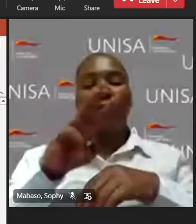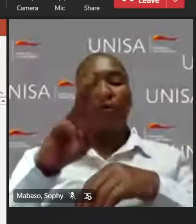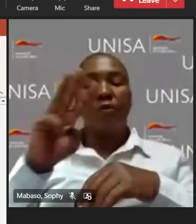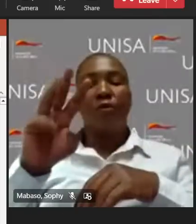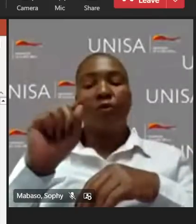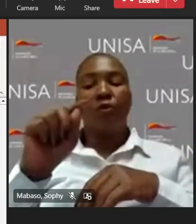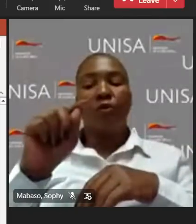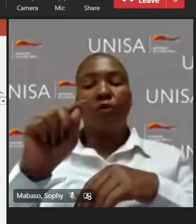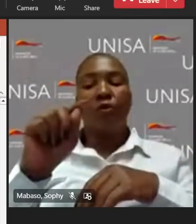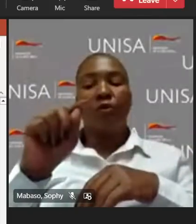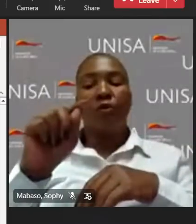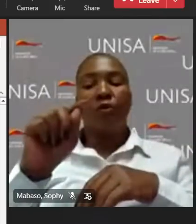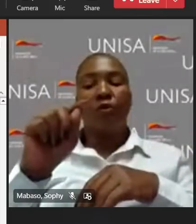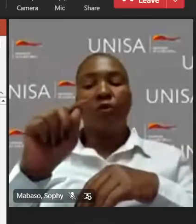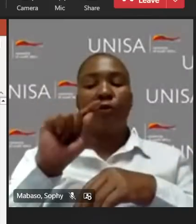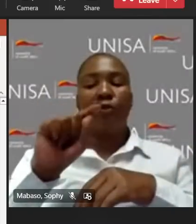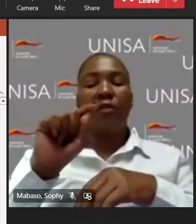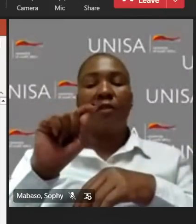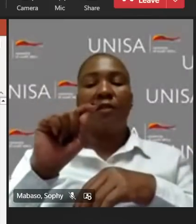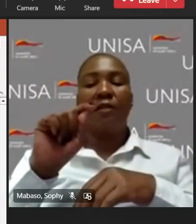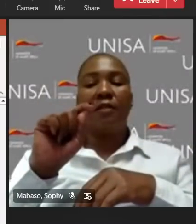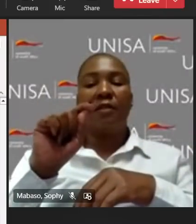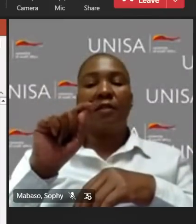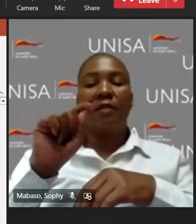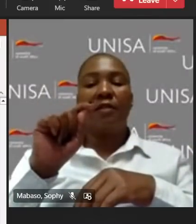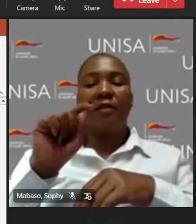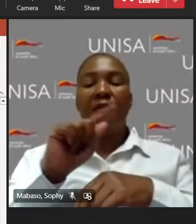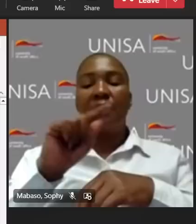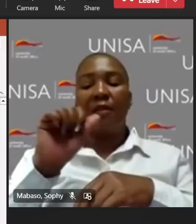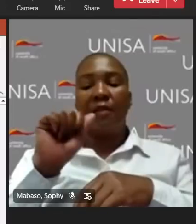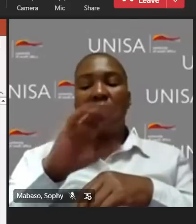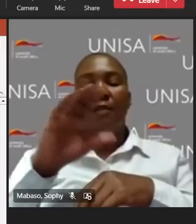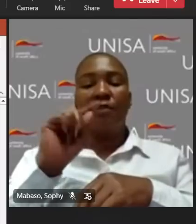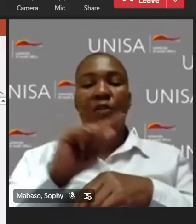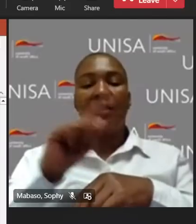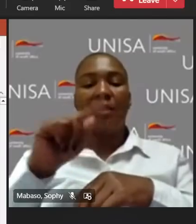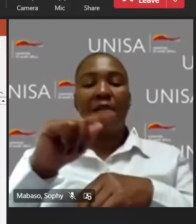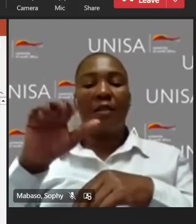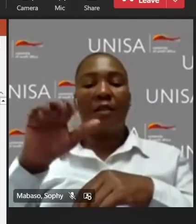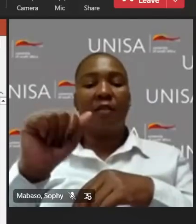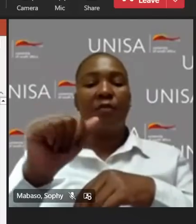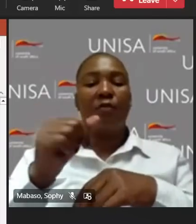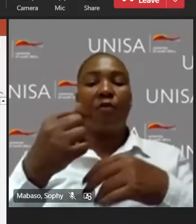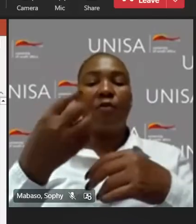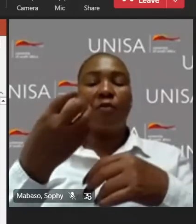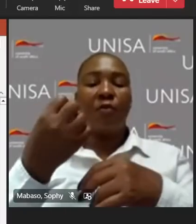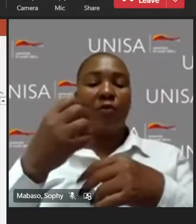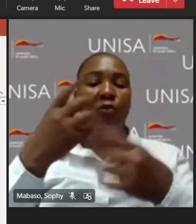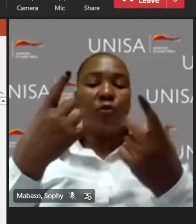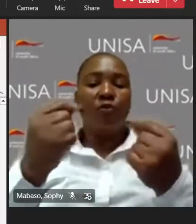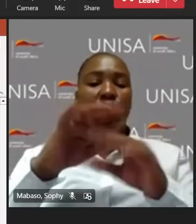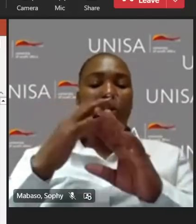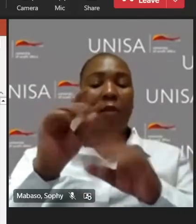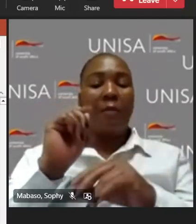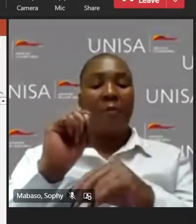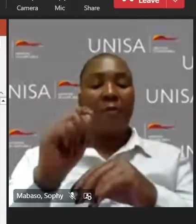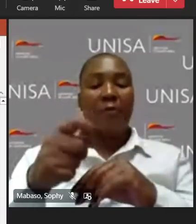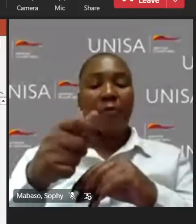finan@unisa.ac.za. If it has to do with payments that do not reflect